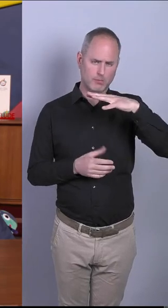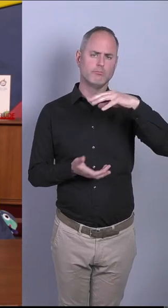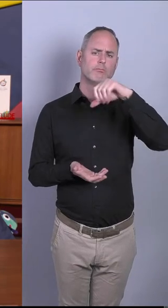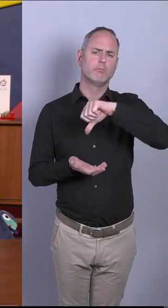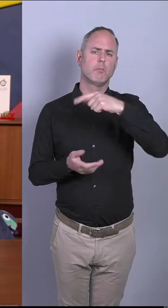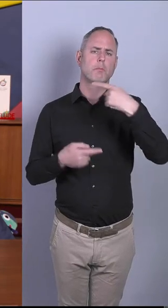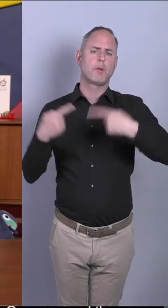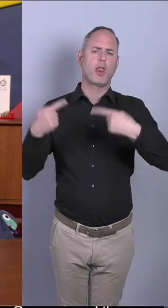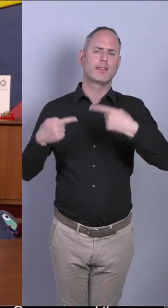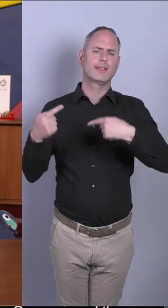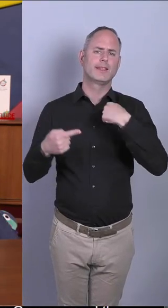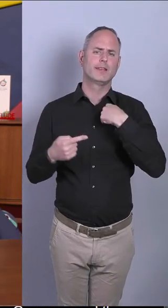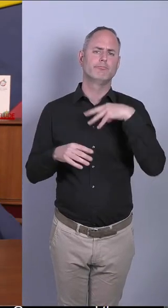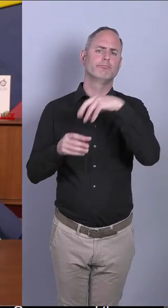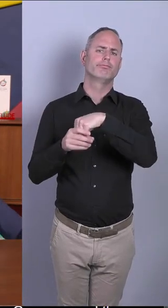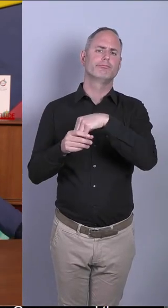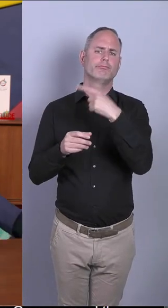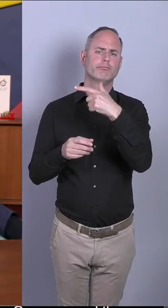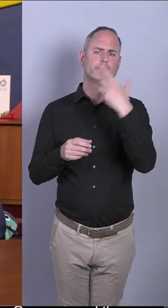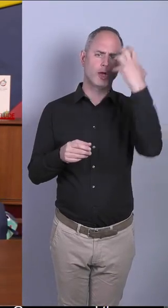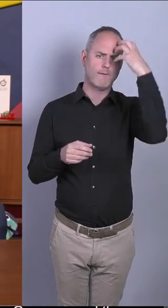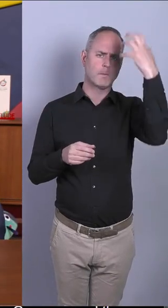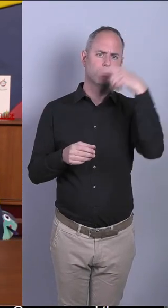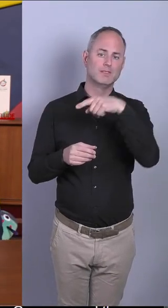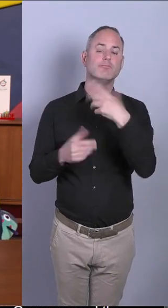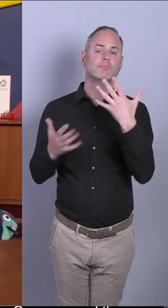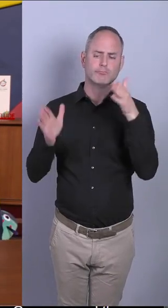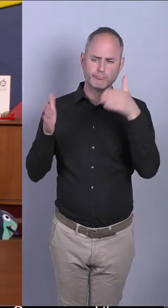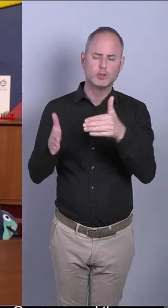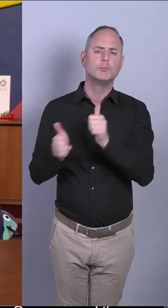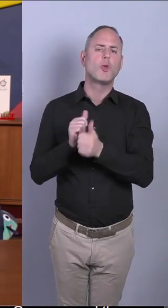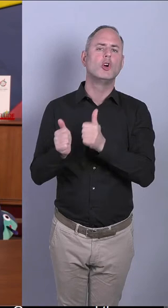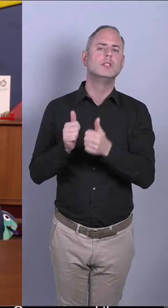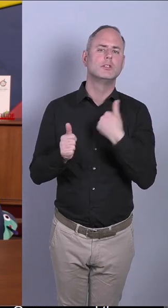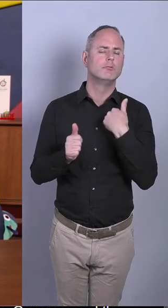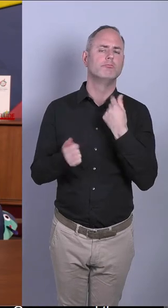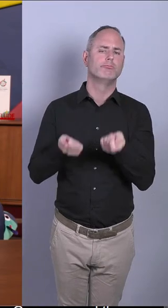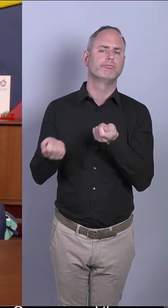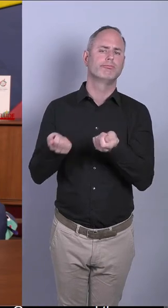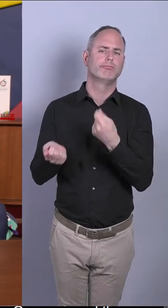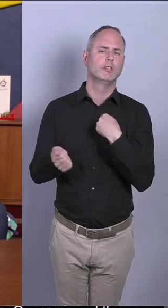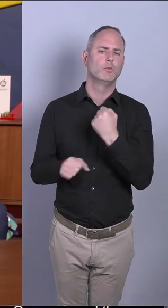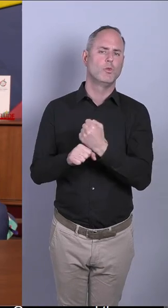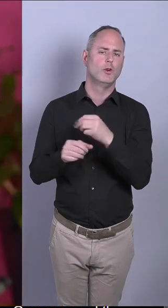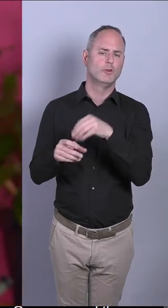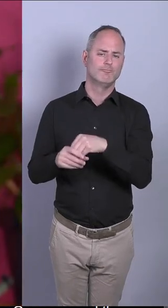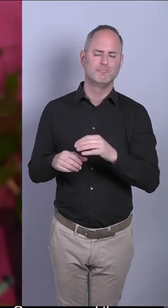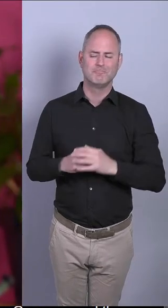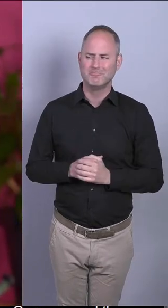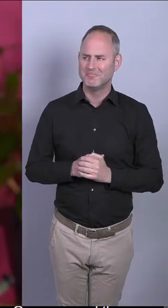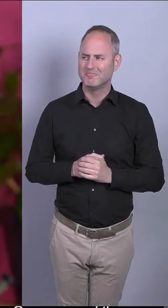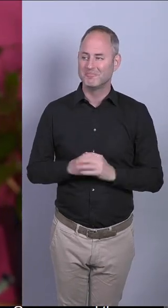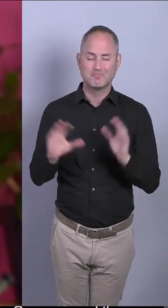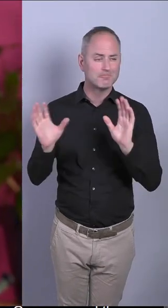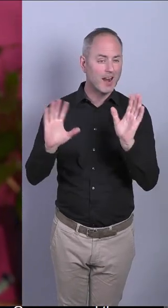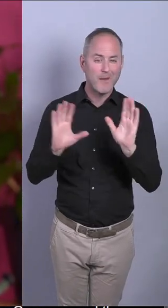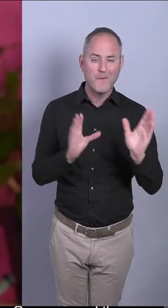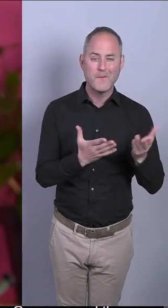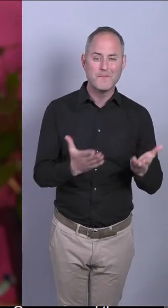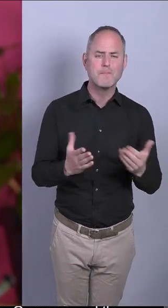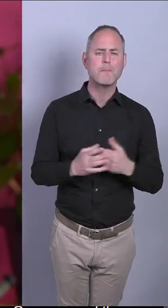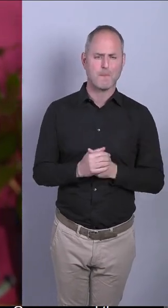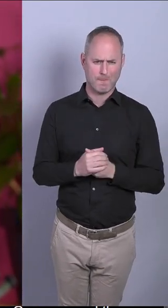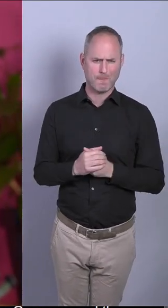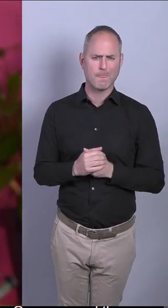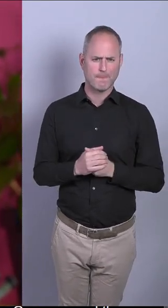Sport in the Berlin Senate Department for the Interior, Digitalization and Sports. So, thank you and welcome. I